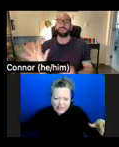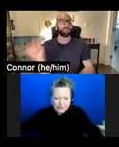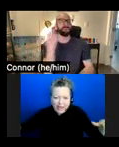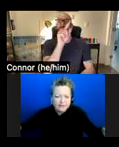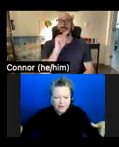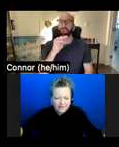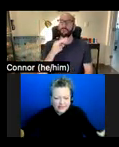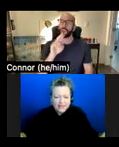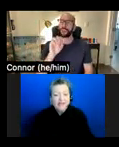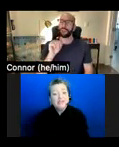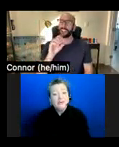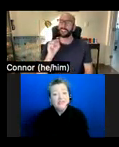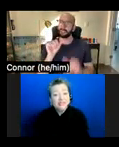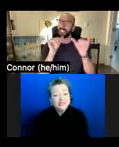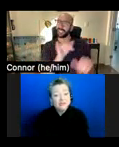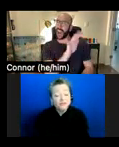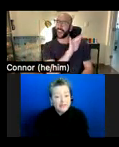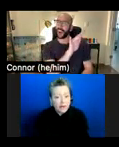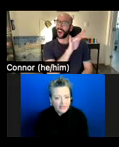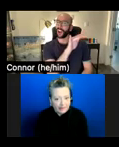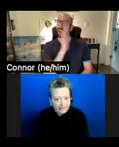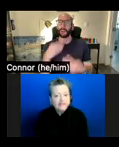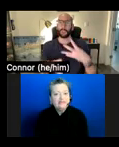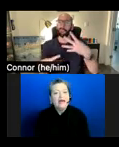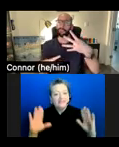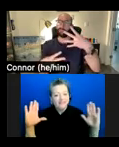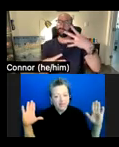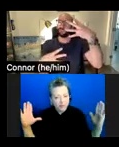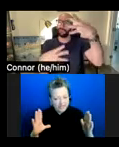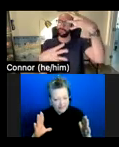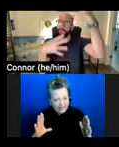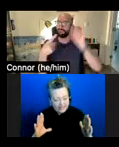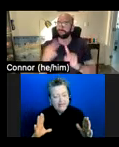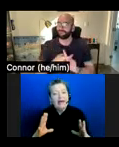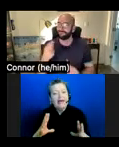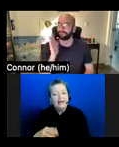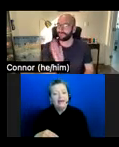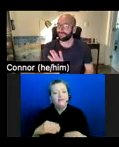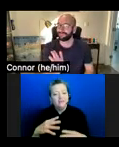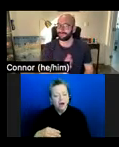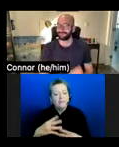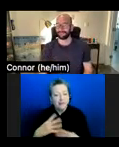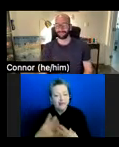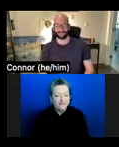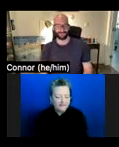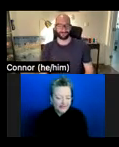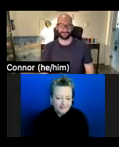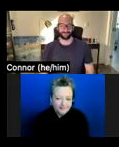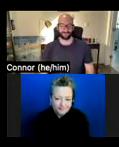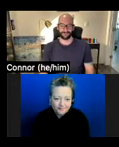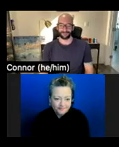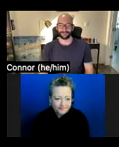or to keep track of all of that. So this redirects you a bit, has everything in one space, and it kind of pops up like a